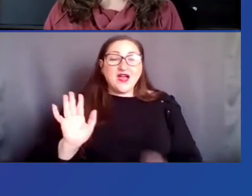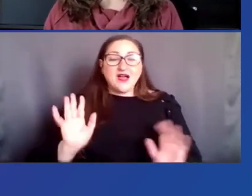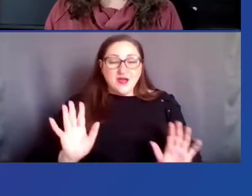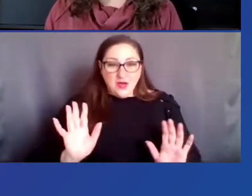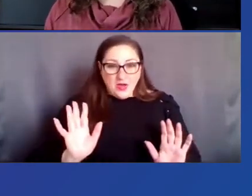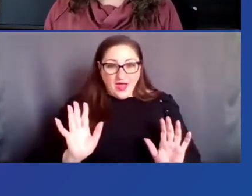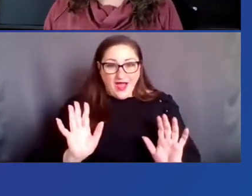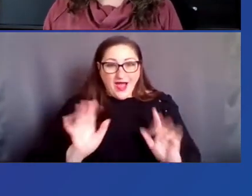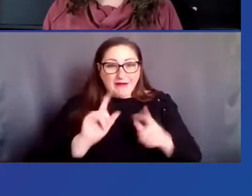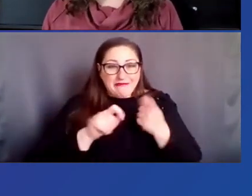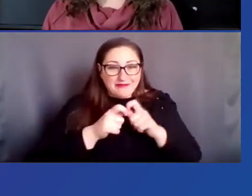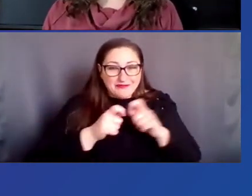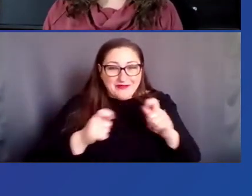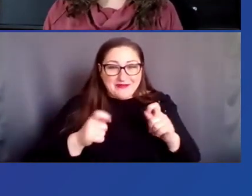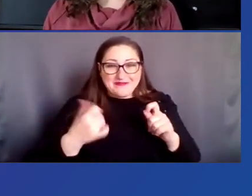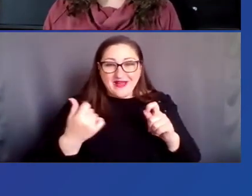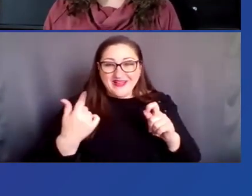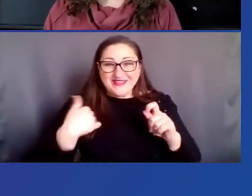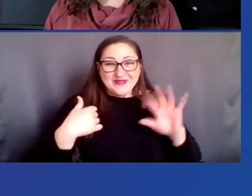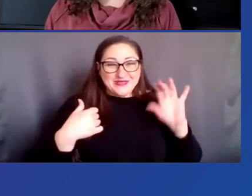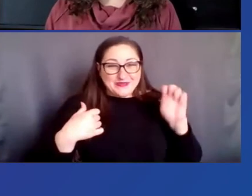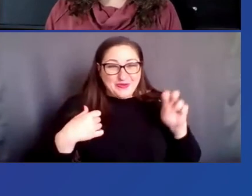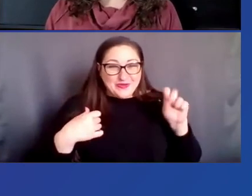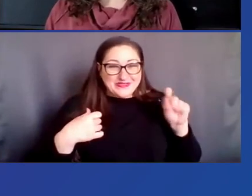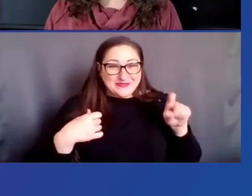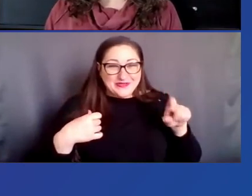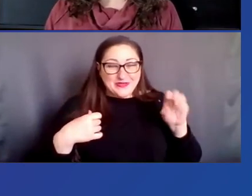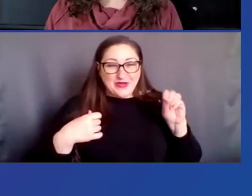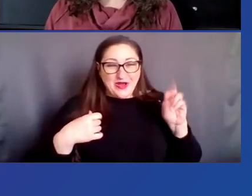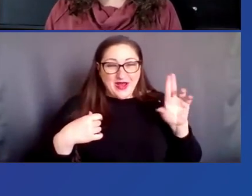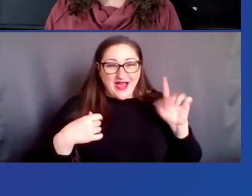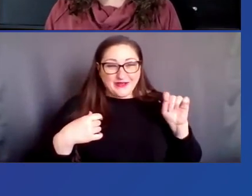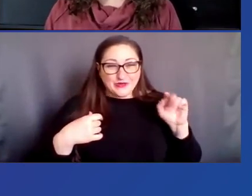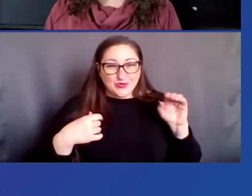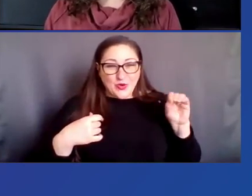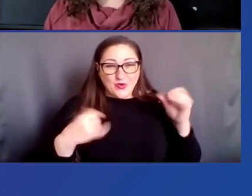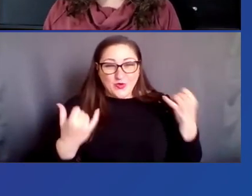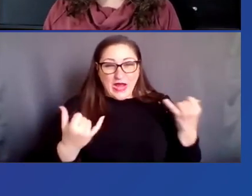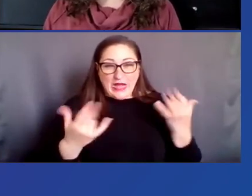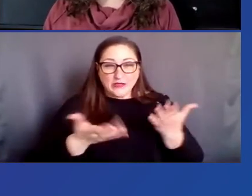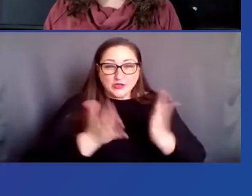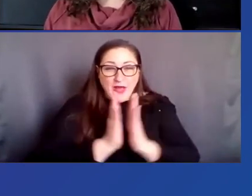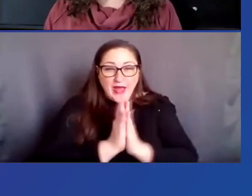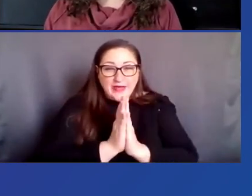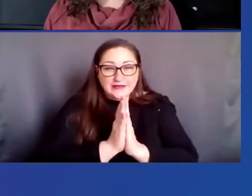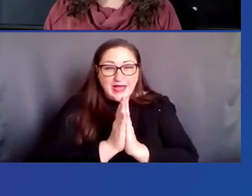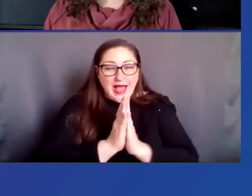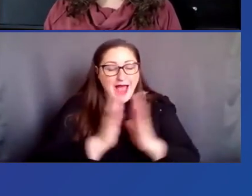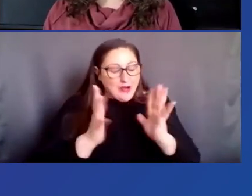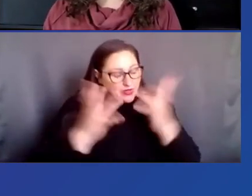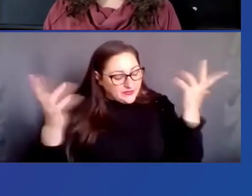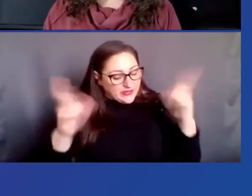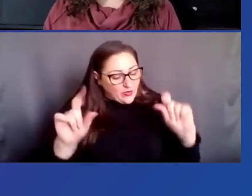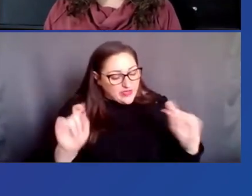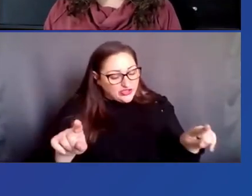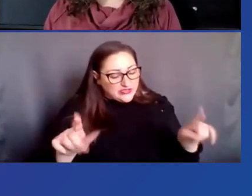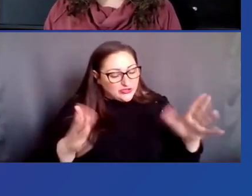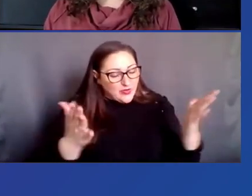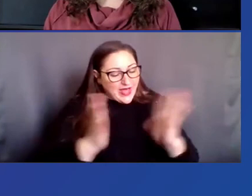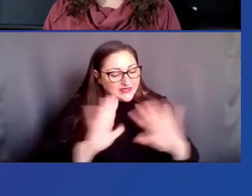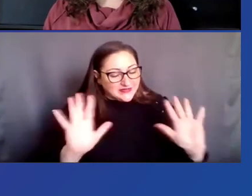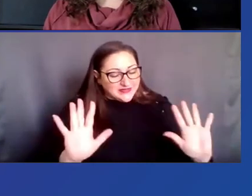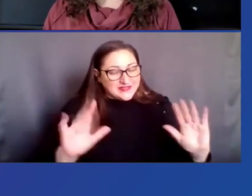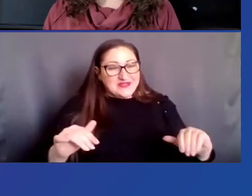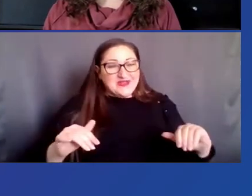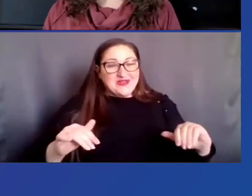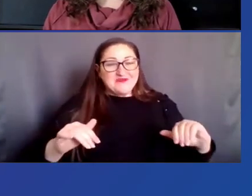we're really supposed to be doing our outro right now. So I'll ask, I know it's a big question, but I'll ask for any